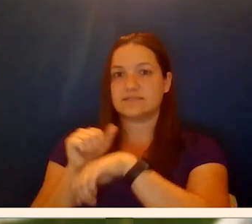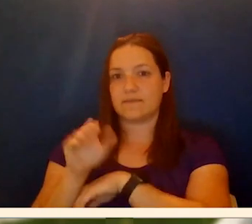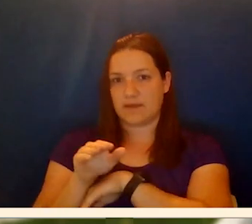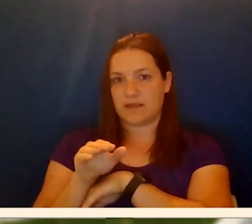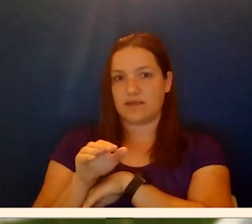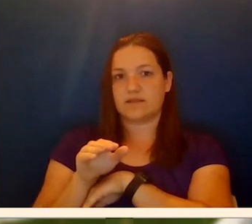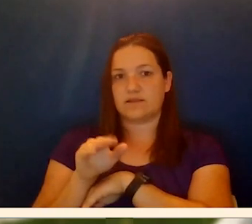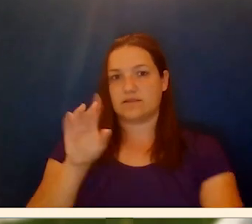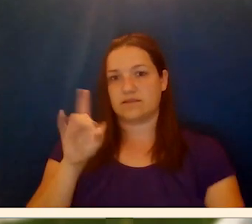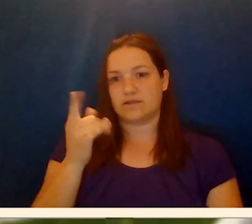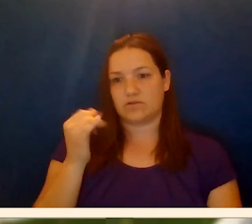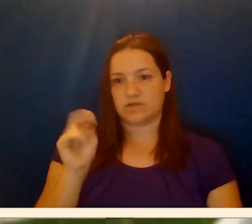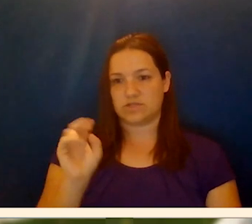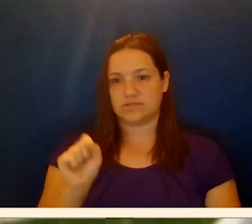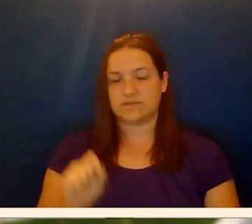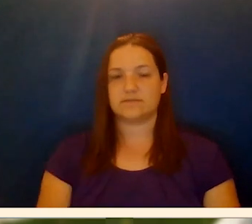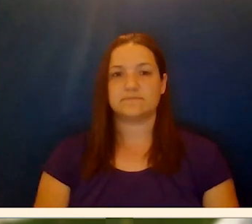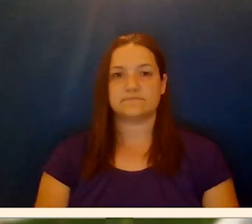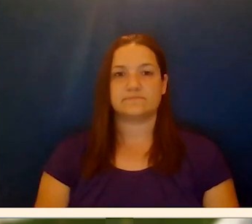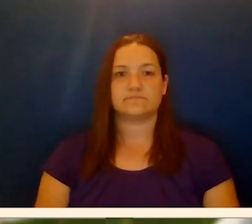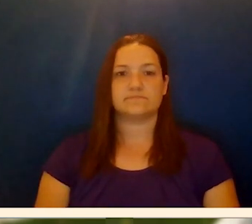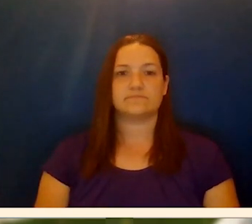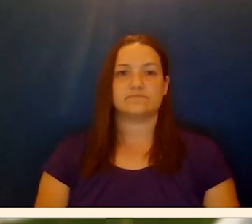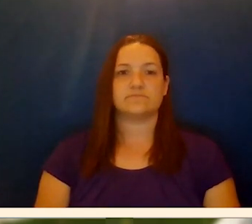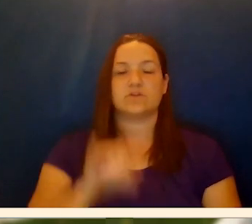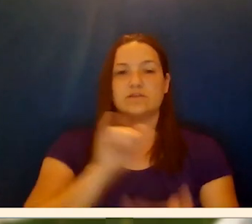So that's the only way that you can now